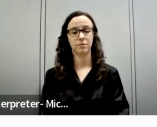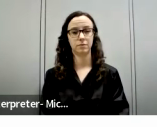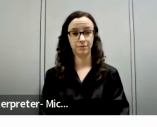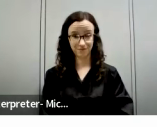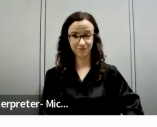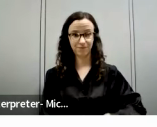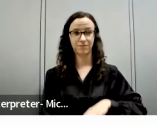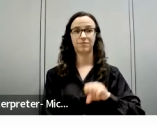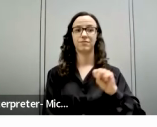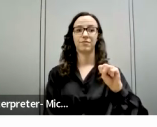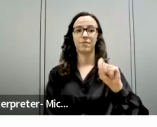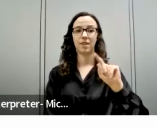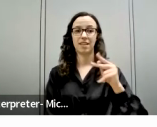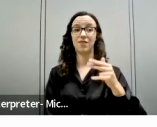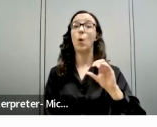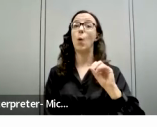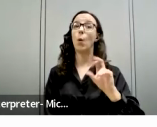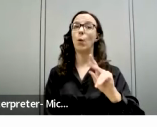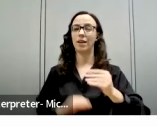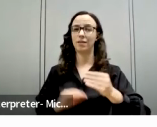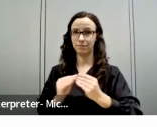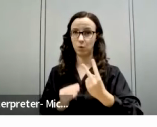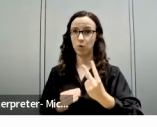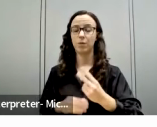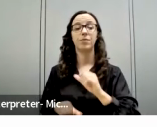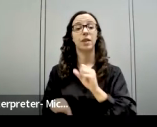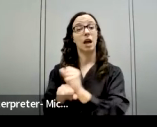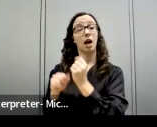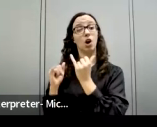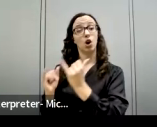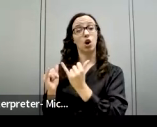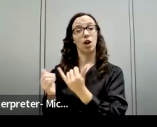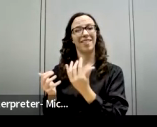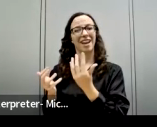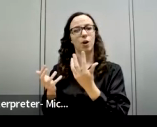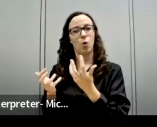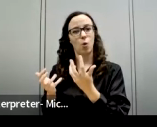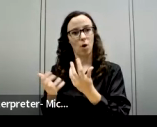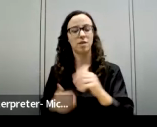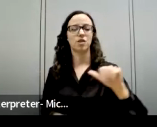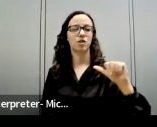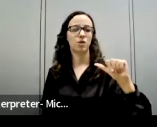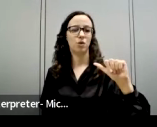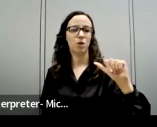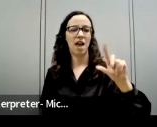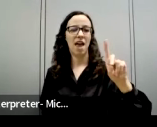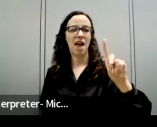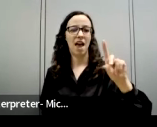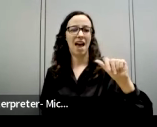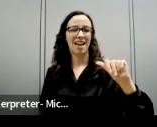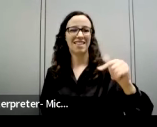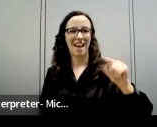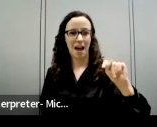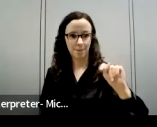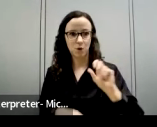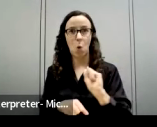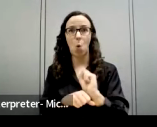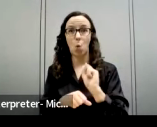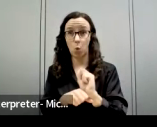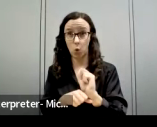All right, scenario 2. A colleague wants to make an adaptation of a worksheet they found that is licensed CC